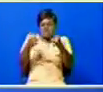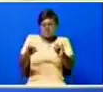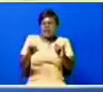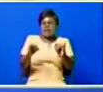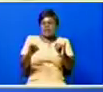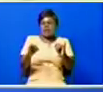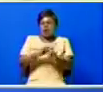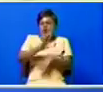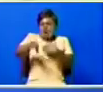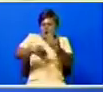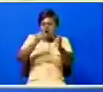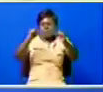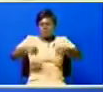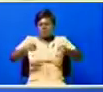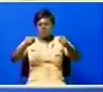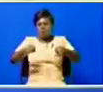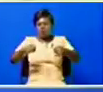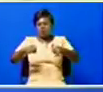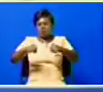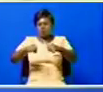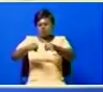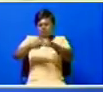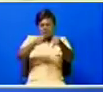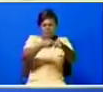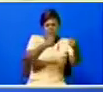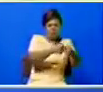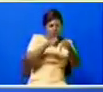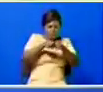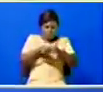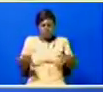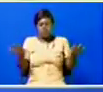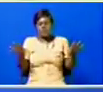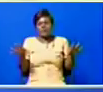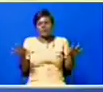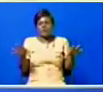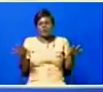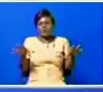could to scandalize and disparage